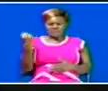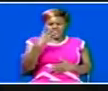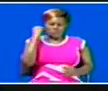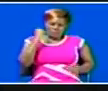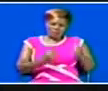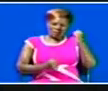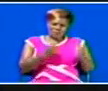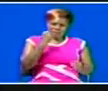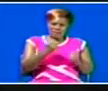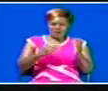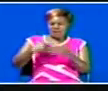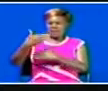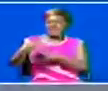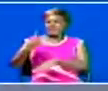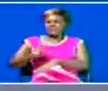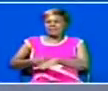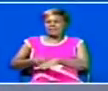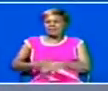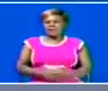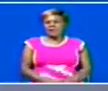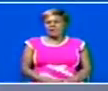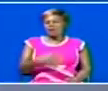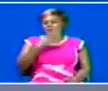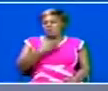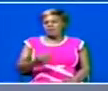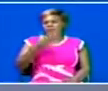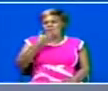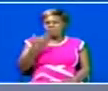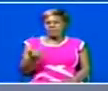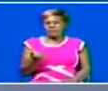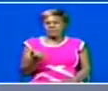next time. All the very best to Eliud Kipchoge, and moving on, the national